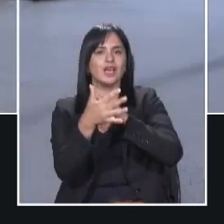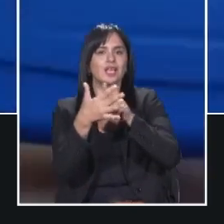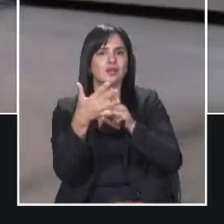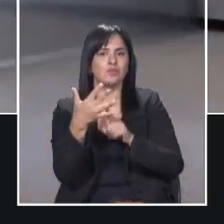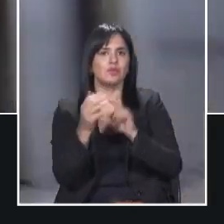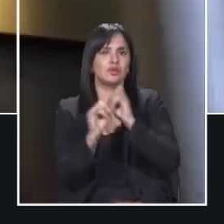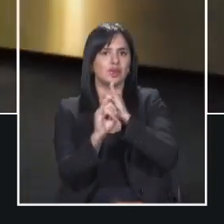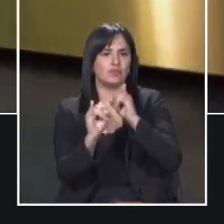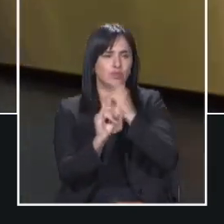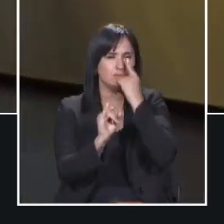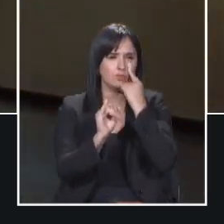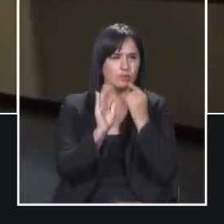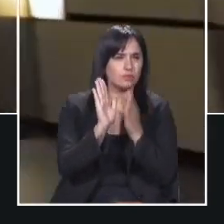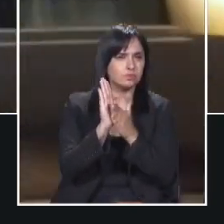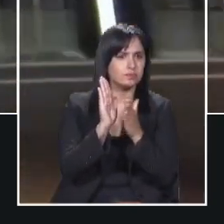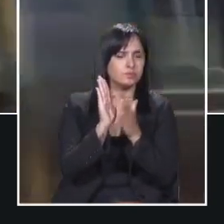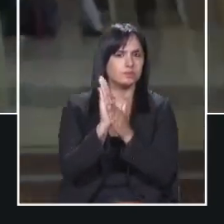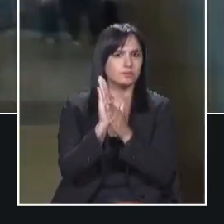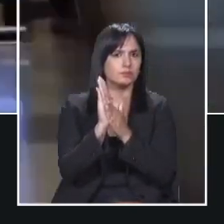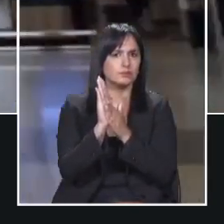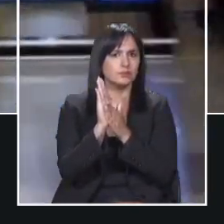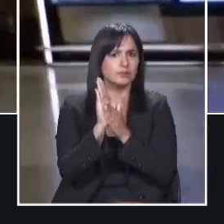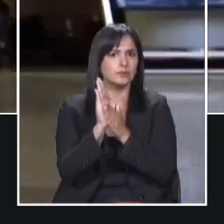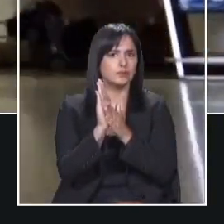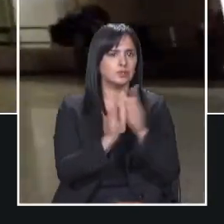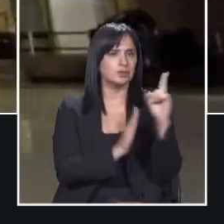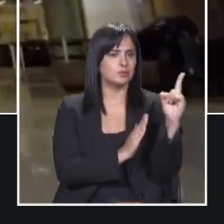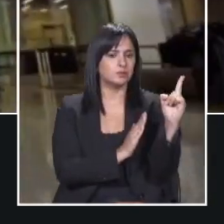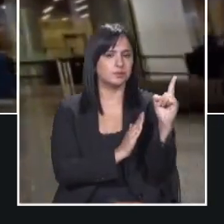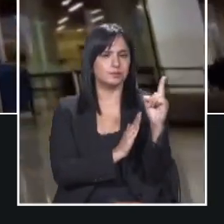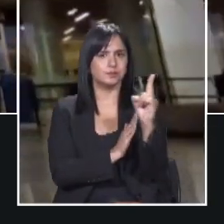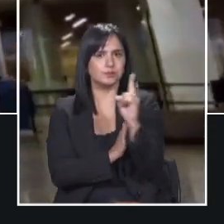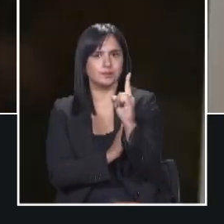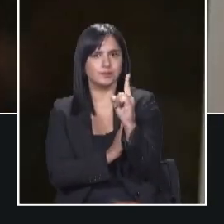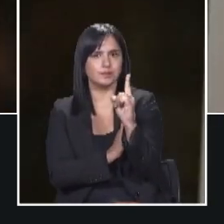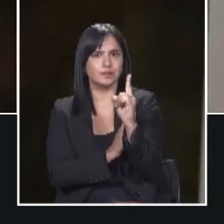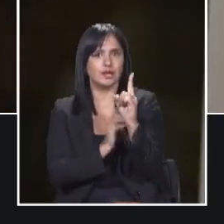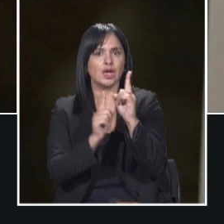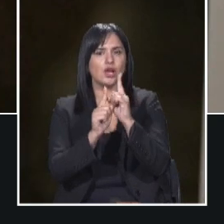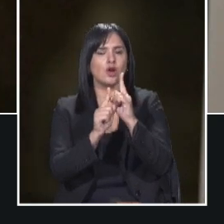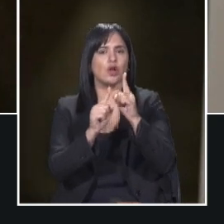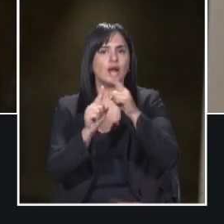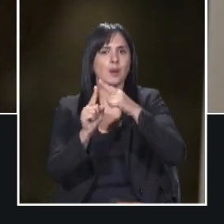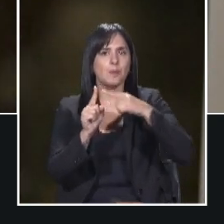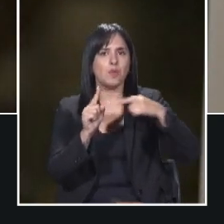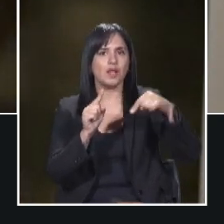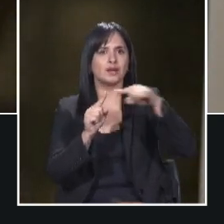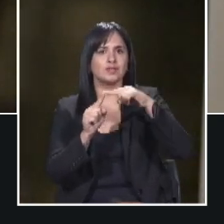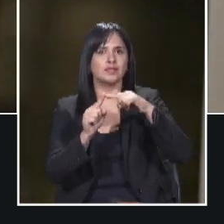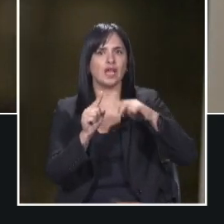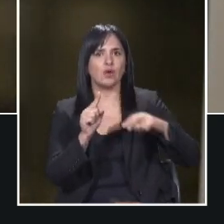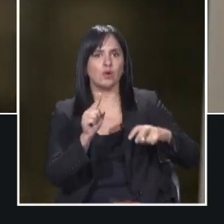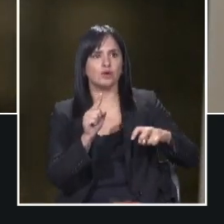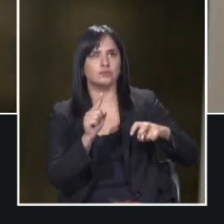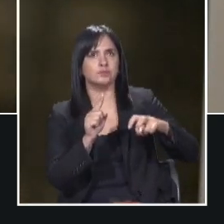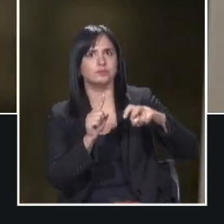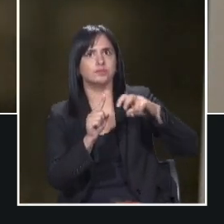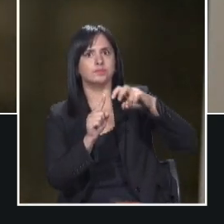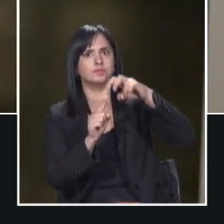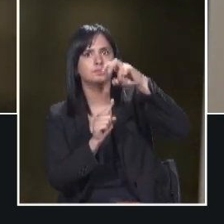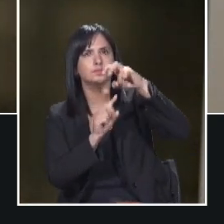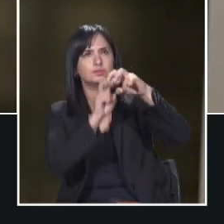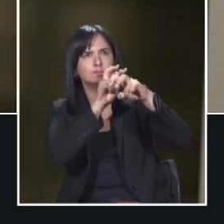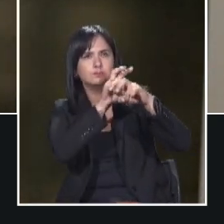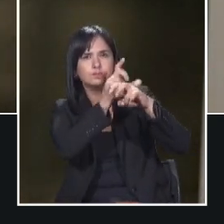desk, at the revolving doors, at the stairways, at the lift, even at the security screen line. It